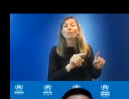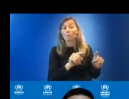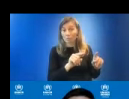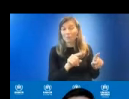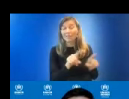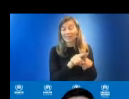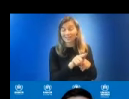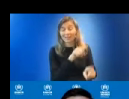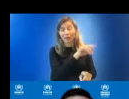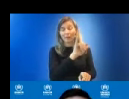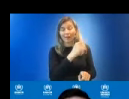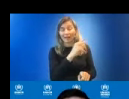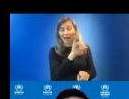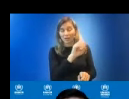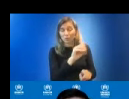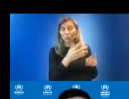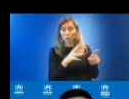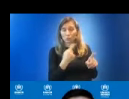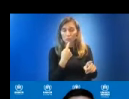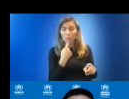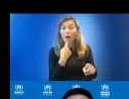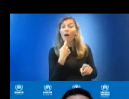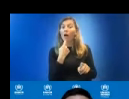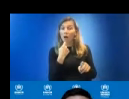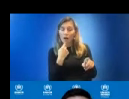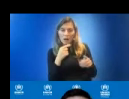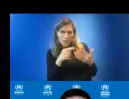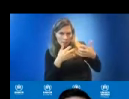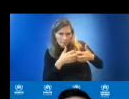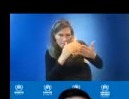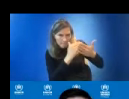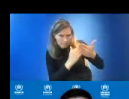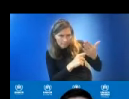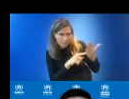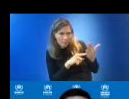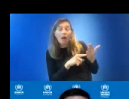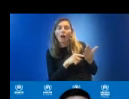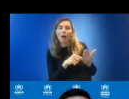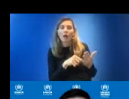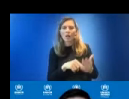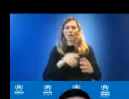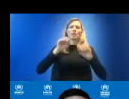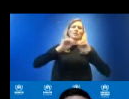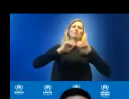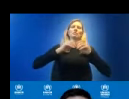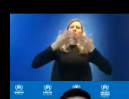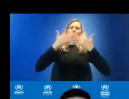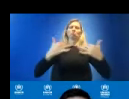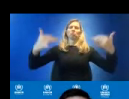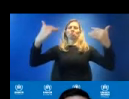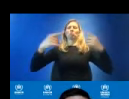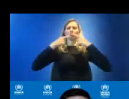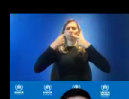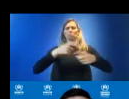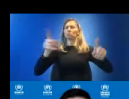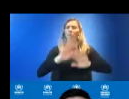engage confidentially with some of these mechanisms. So it can allow us to highlight some of the human rights challenges that persons